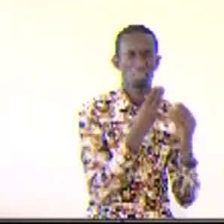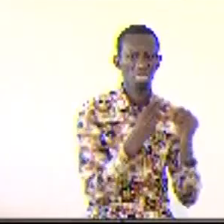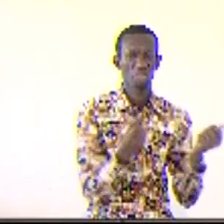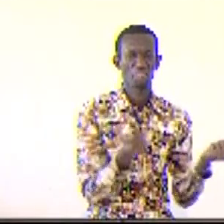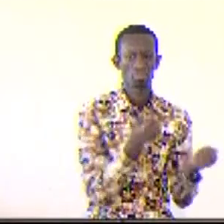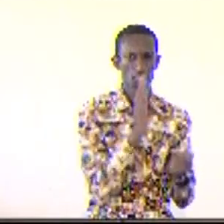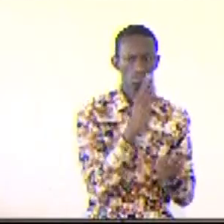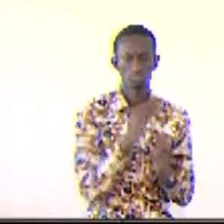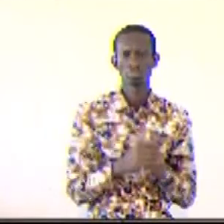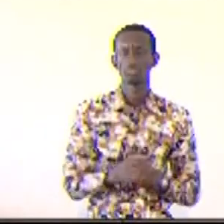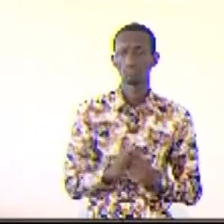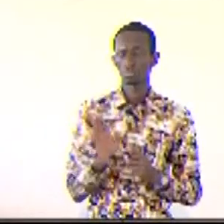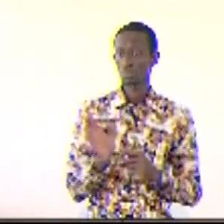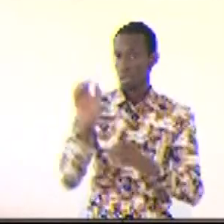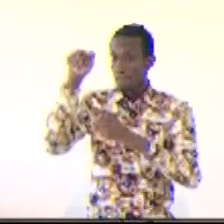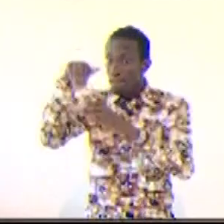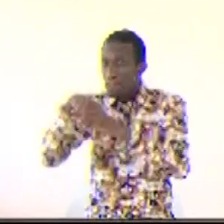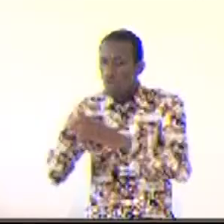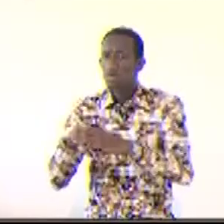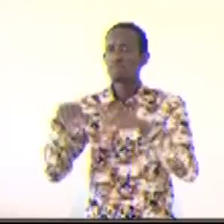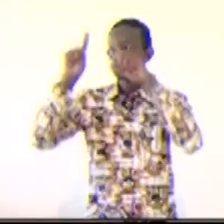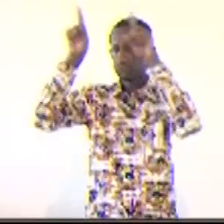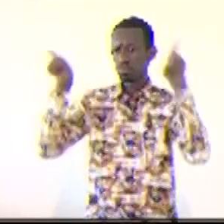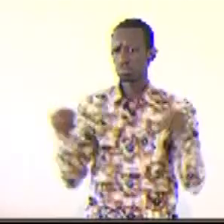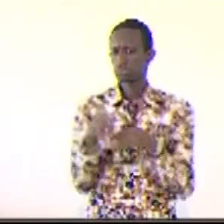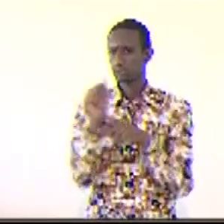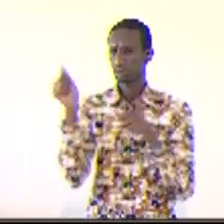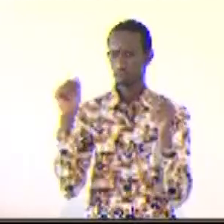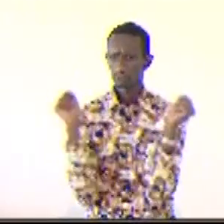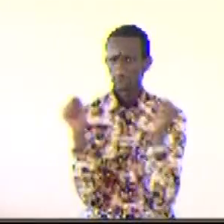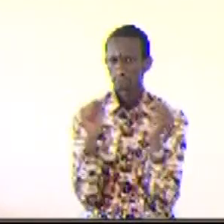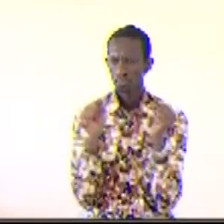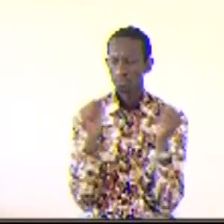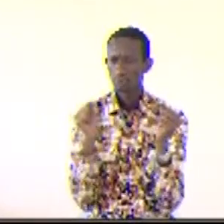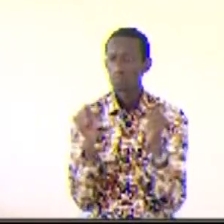the temperatures are low. The temperatures are low,